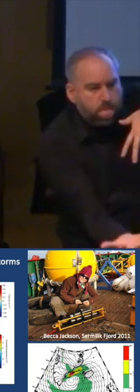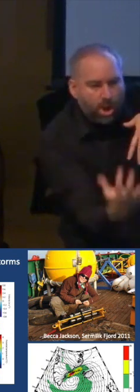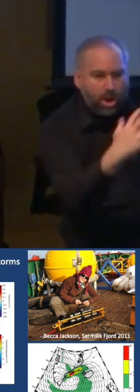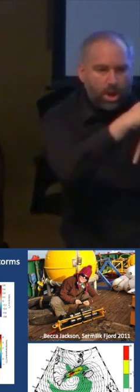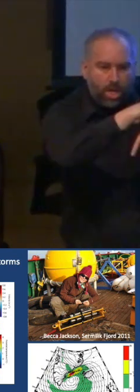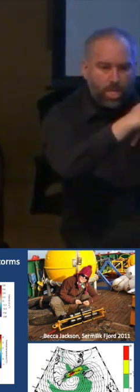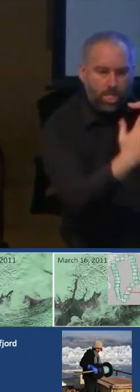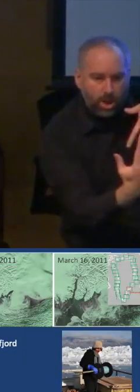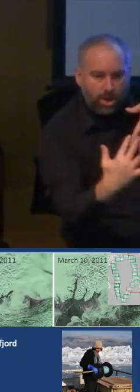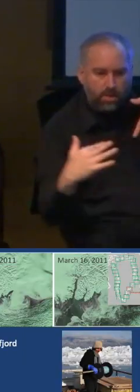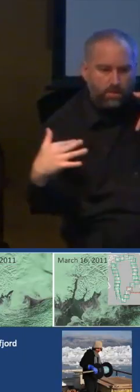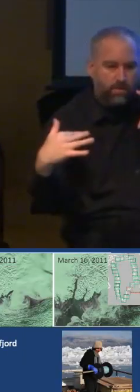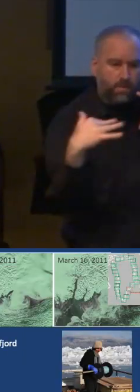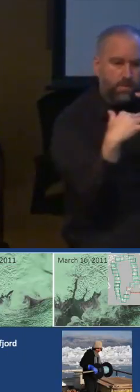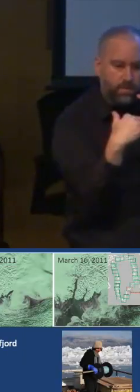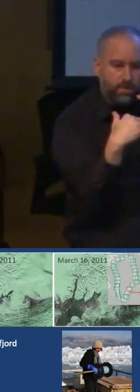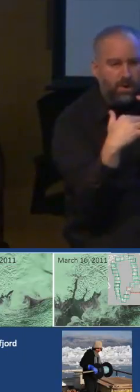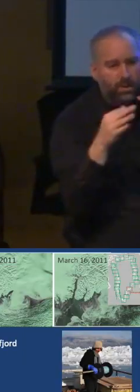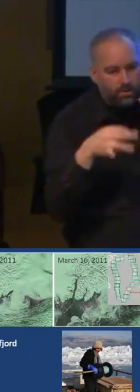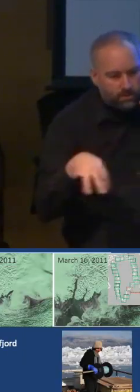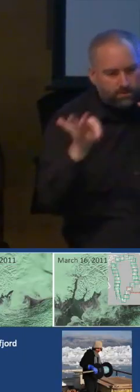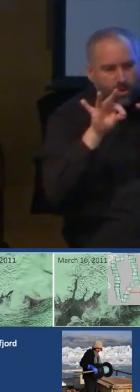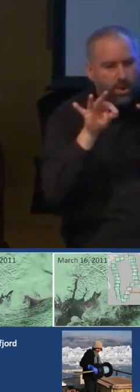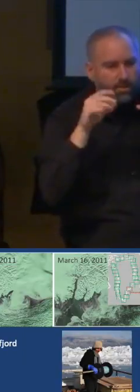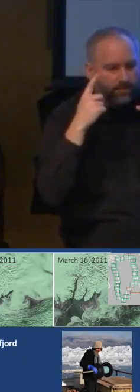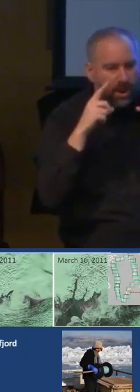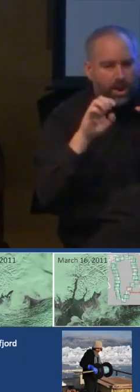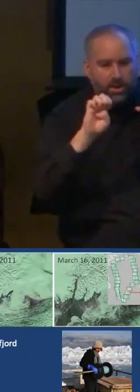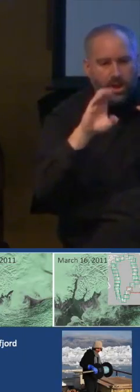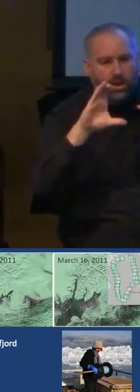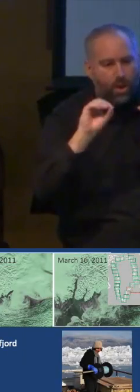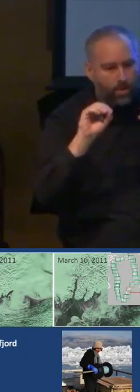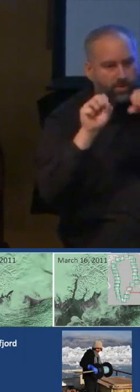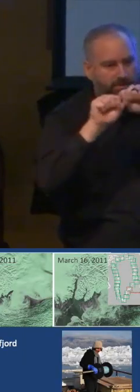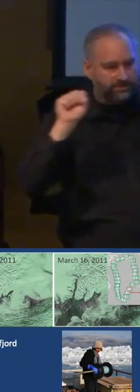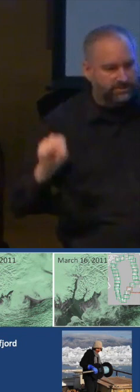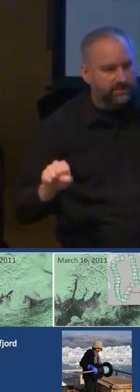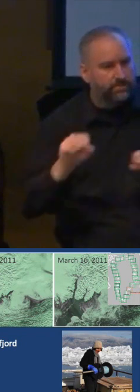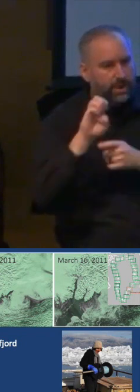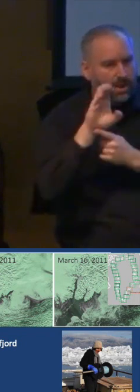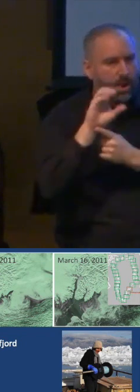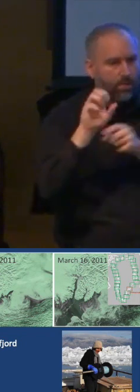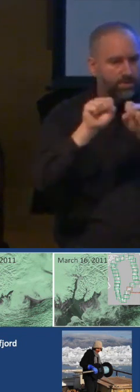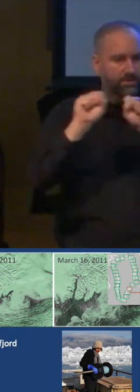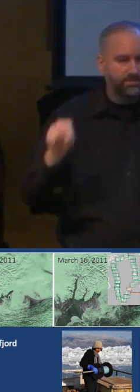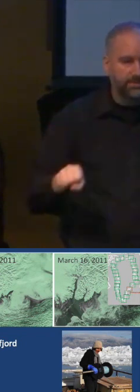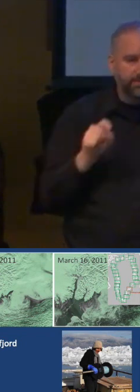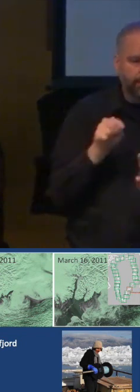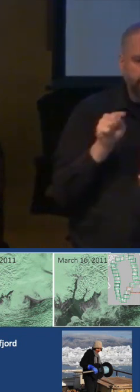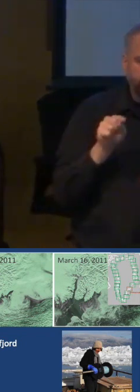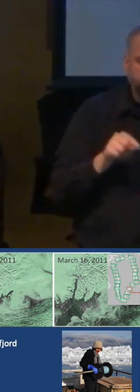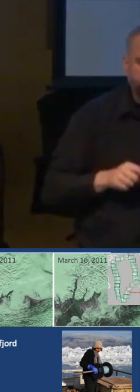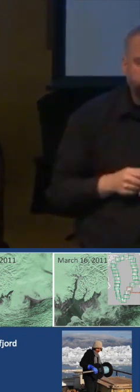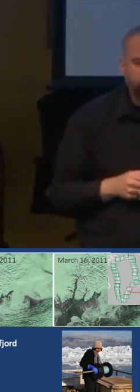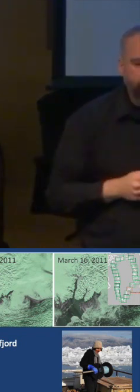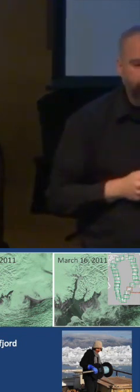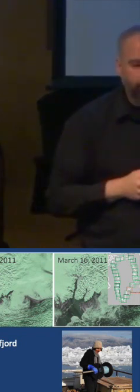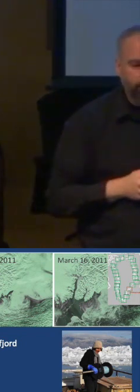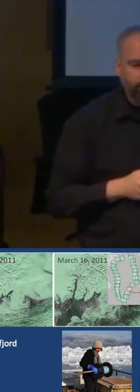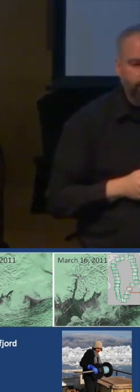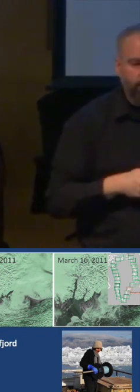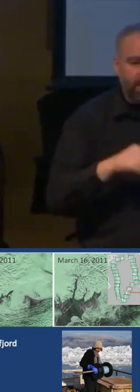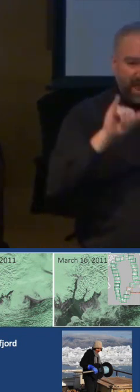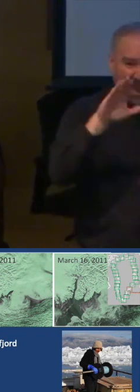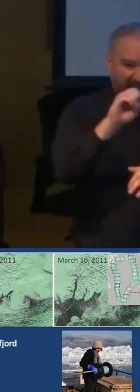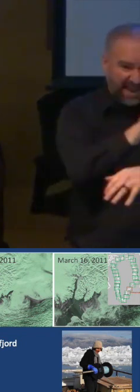ecosystems. We also studied the effect of local winds. This is an ice sheet. Air can get very cold sitting over the